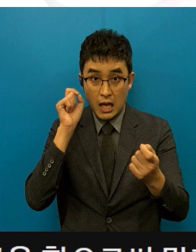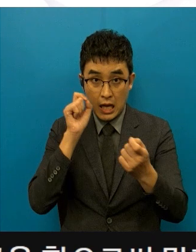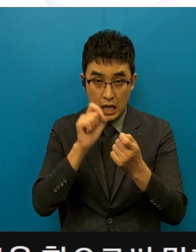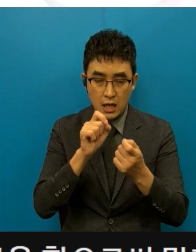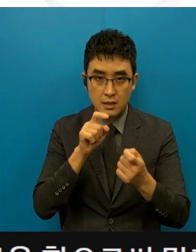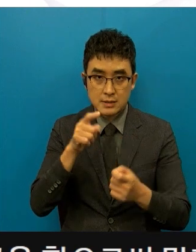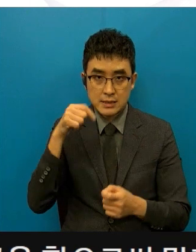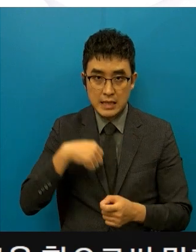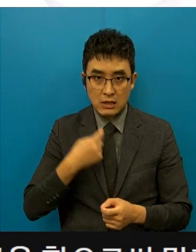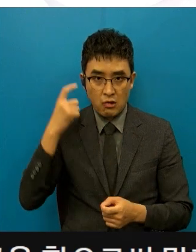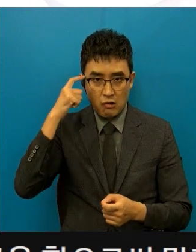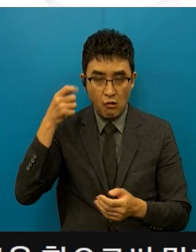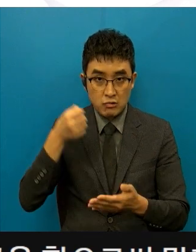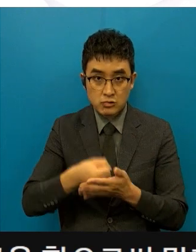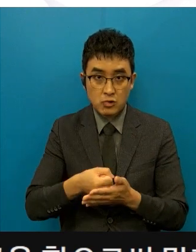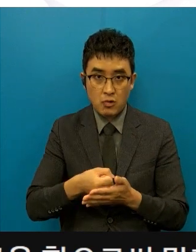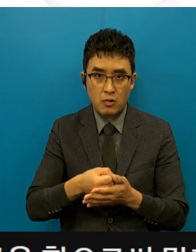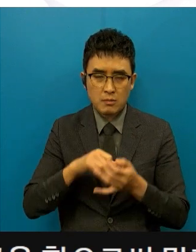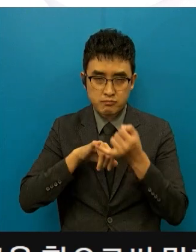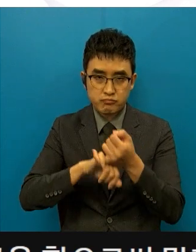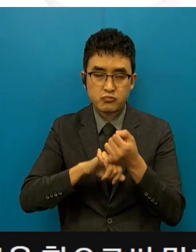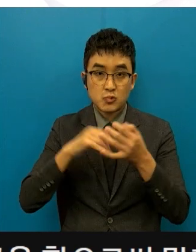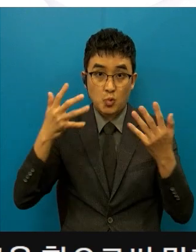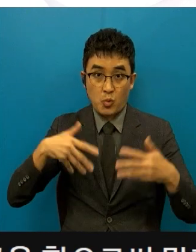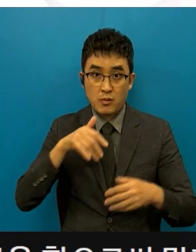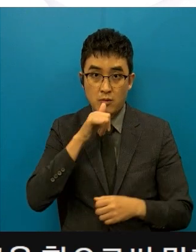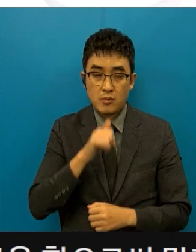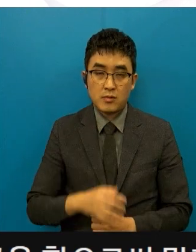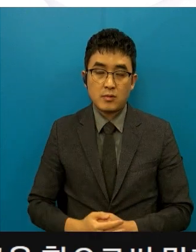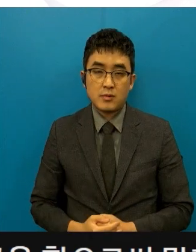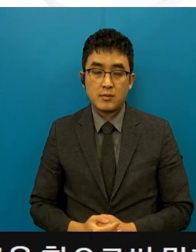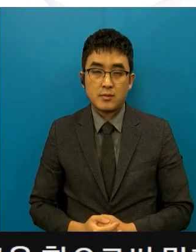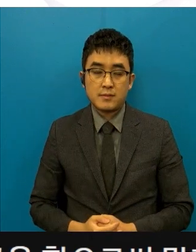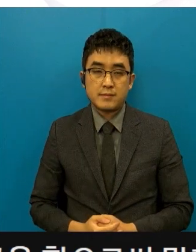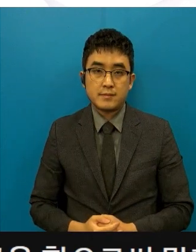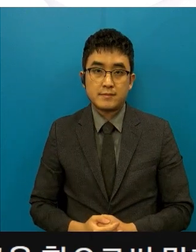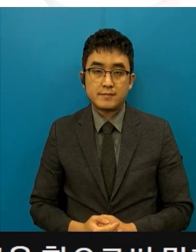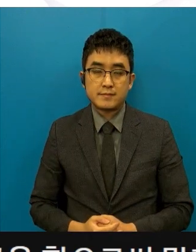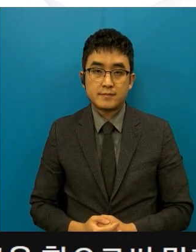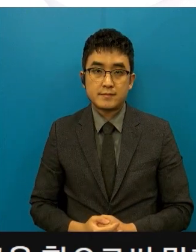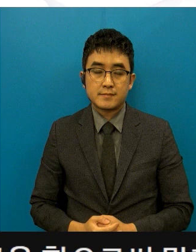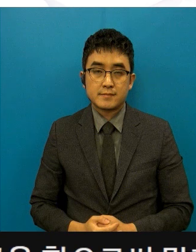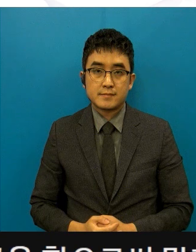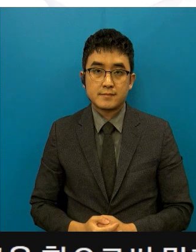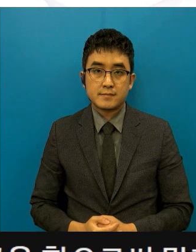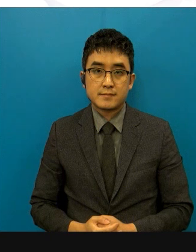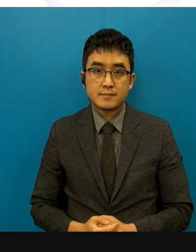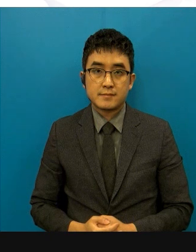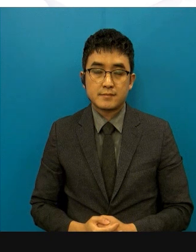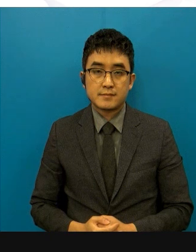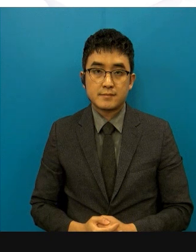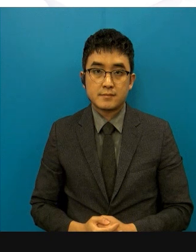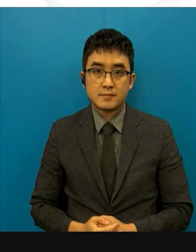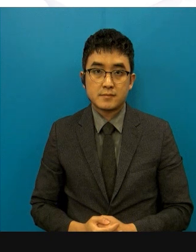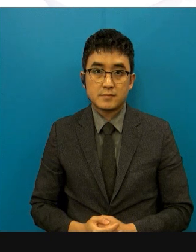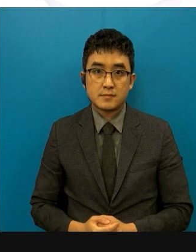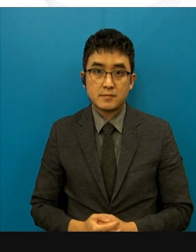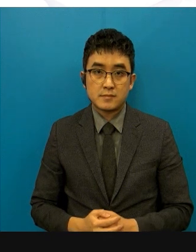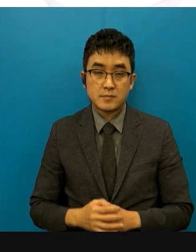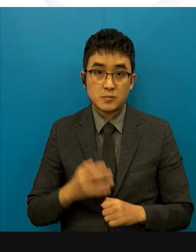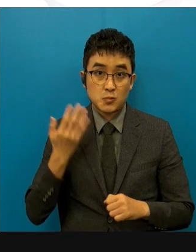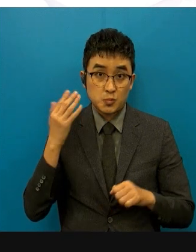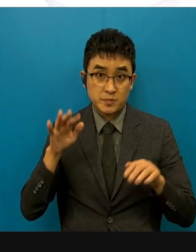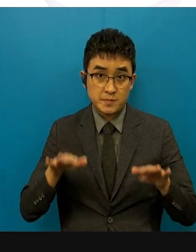the shortcoming of hospice services are being used as a basis for the legalization of assisted